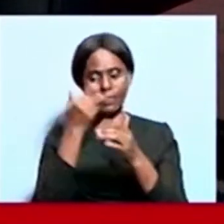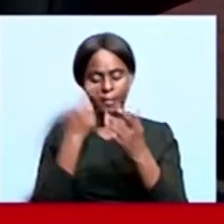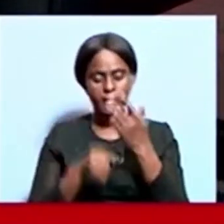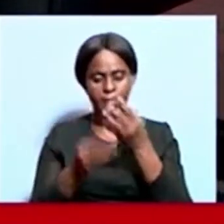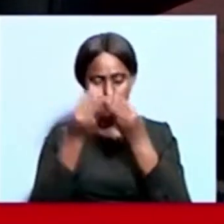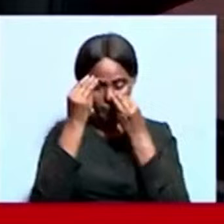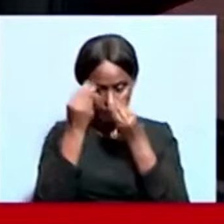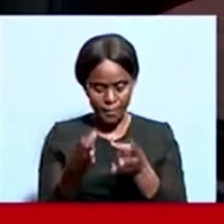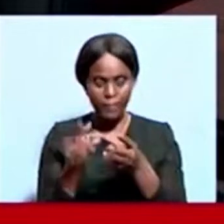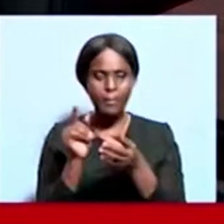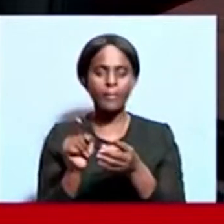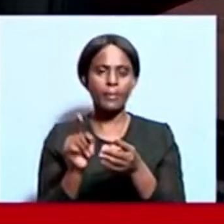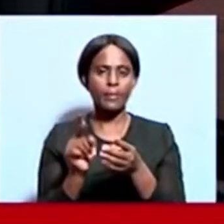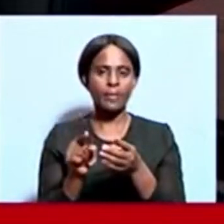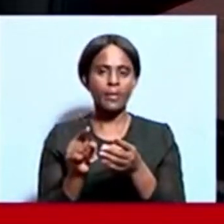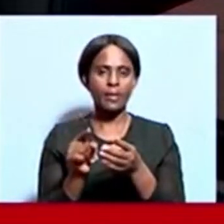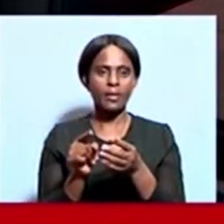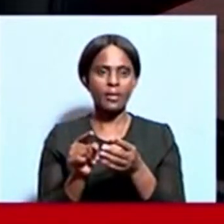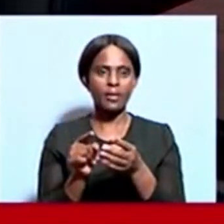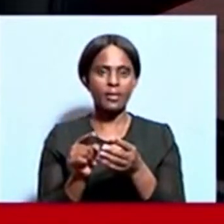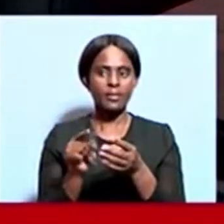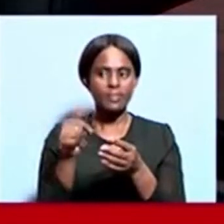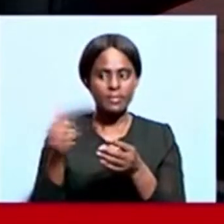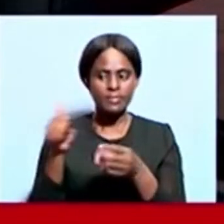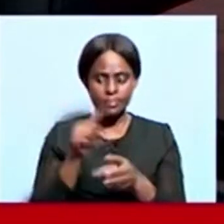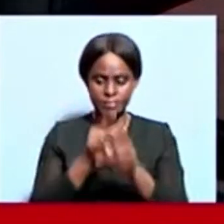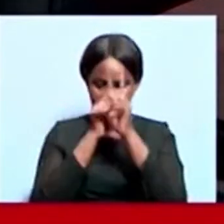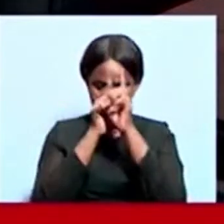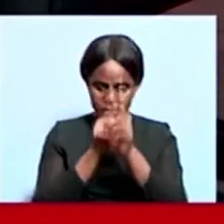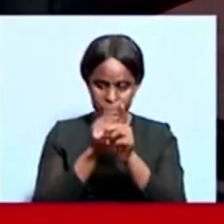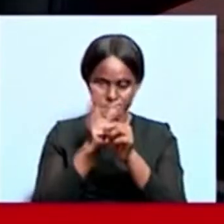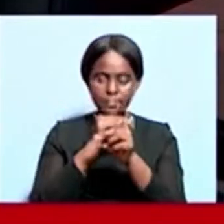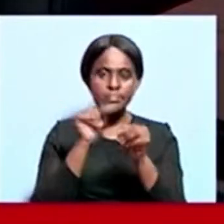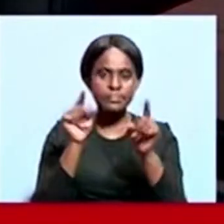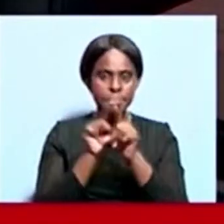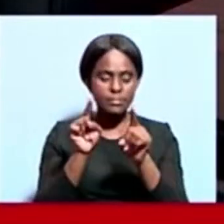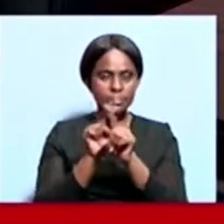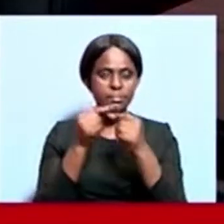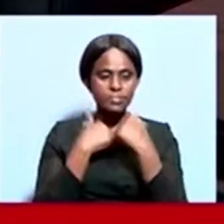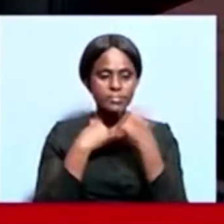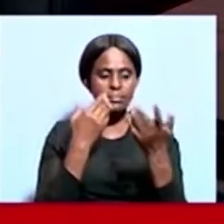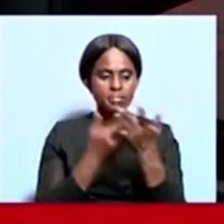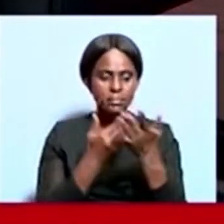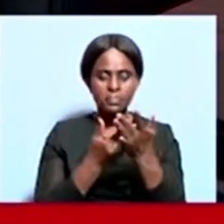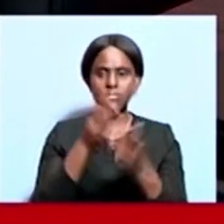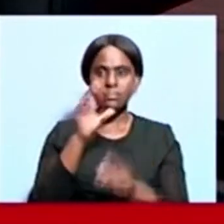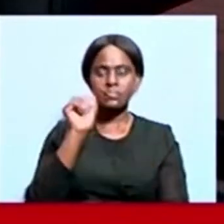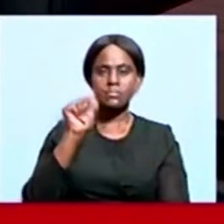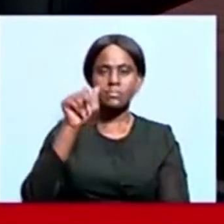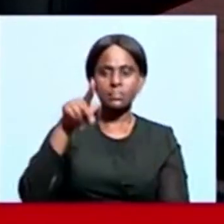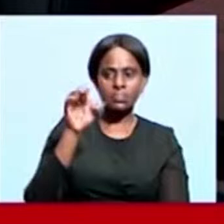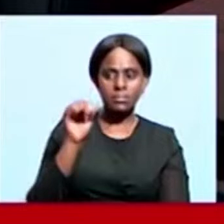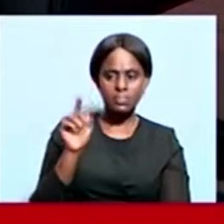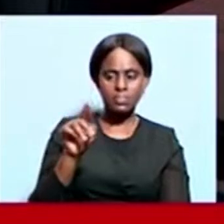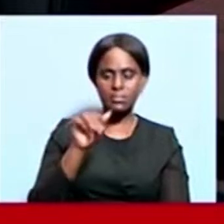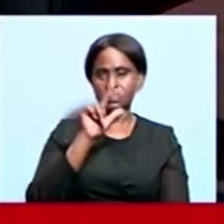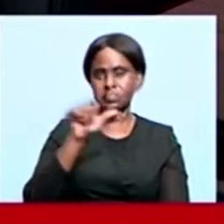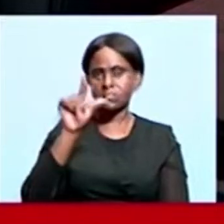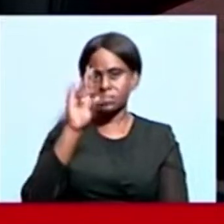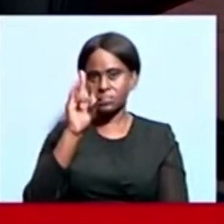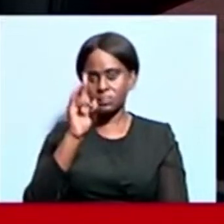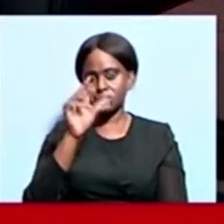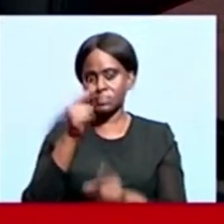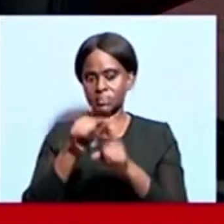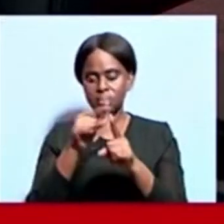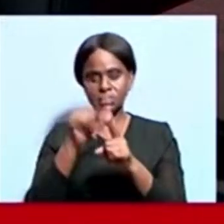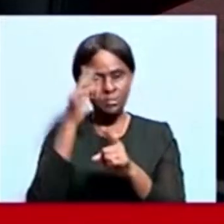to. You decided to also float this LPO 27th December.